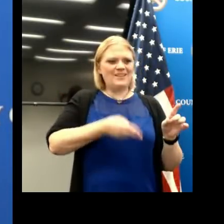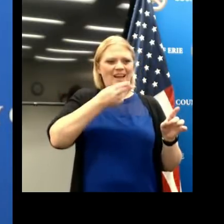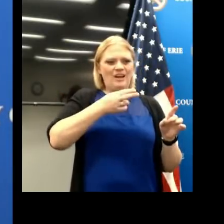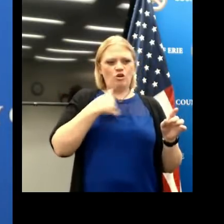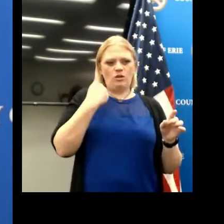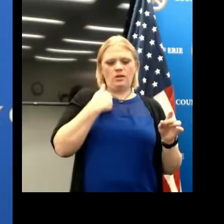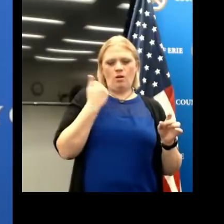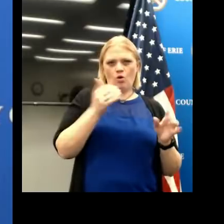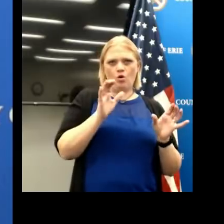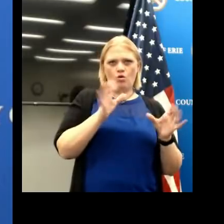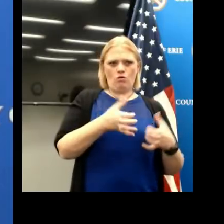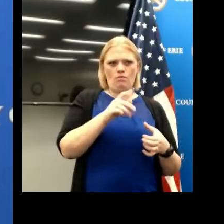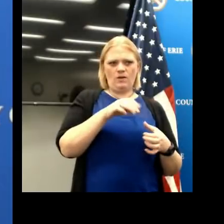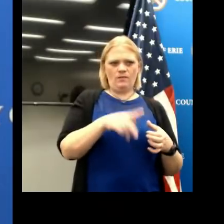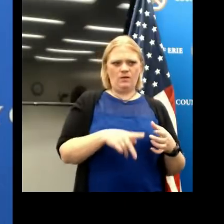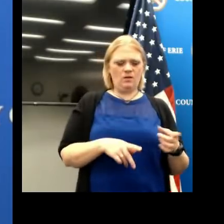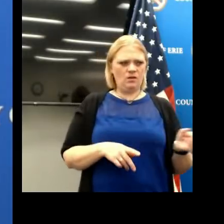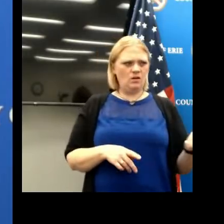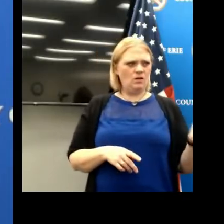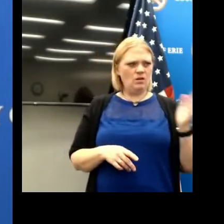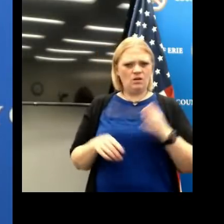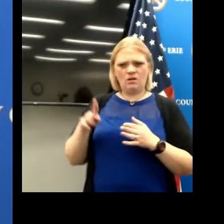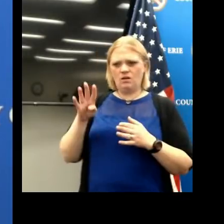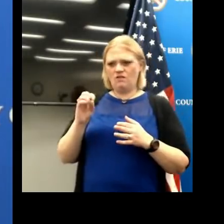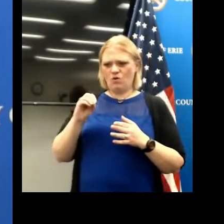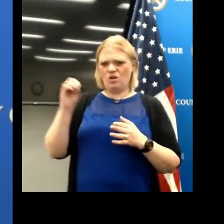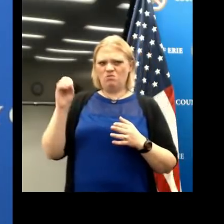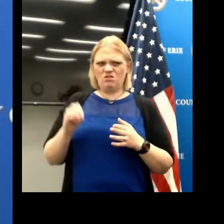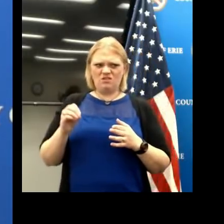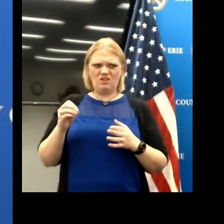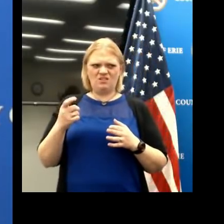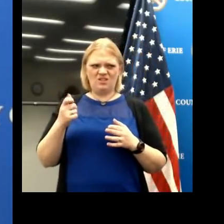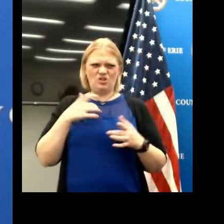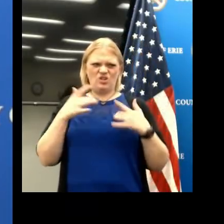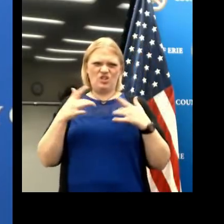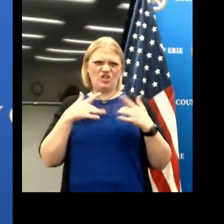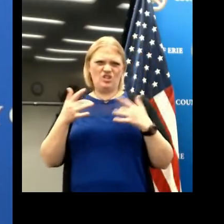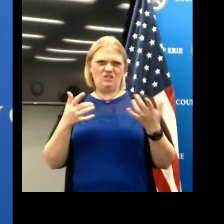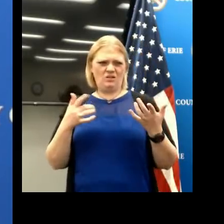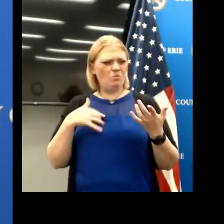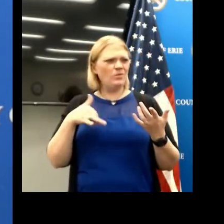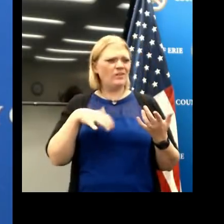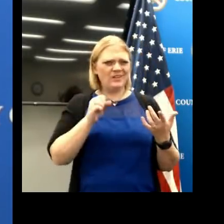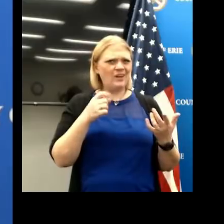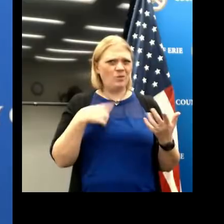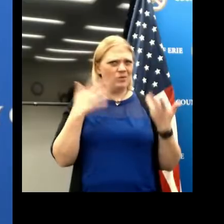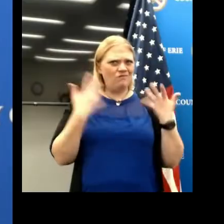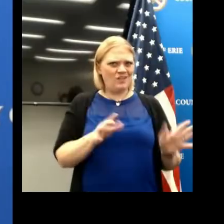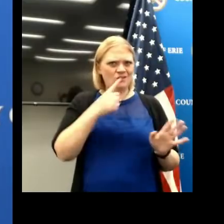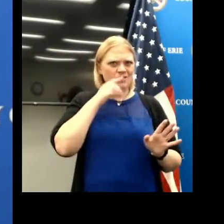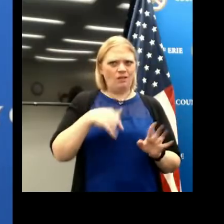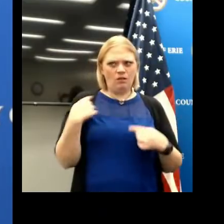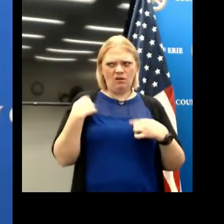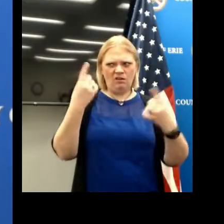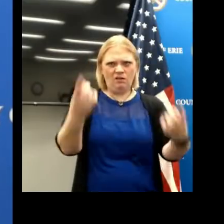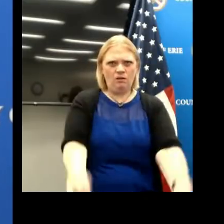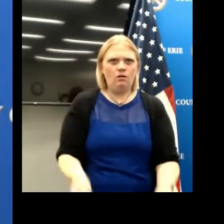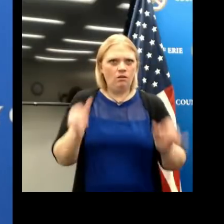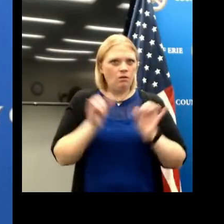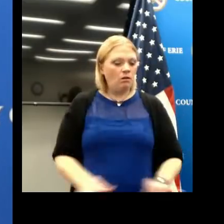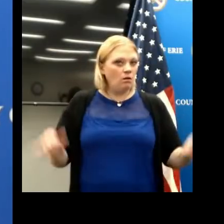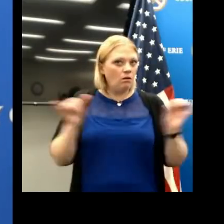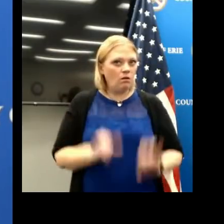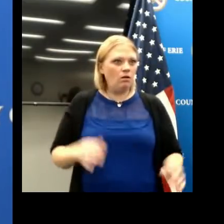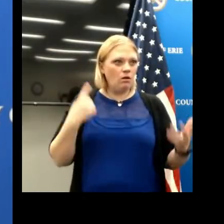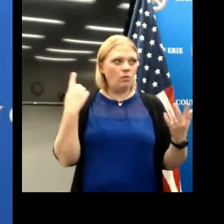population. 40% is pretty concerning, don't you think? Well, yeah, we've said that all along. We've always said